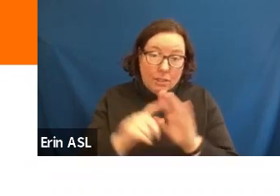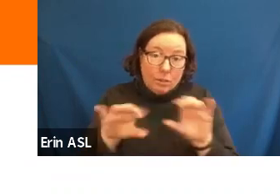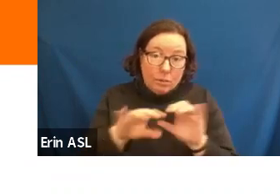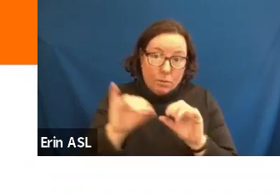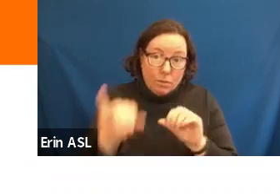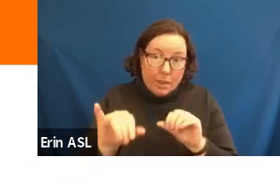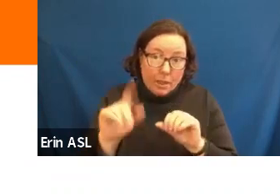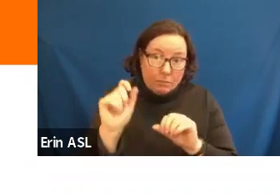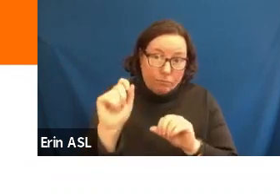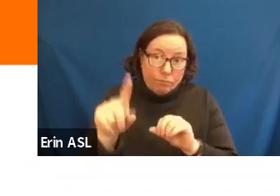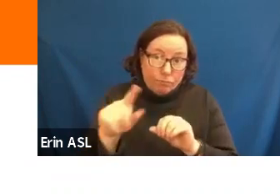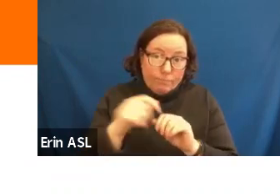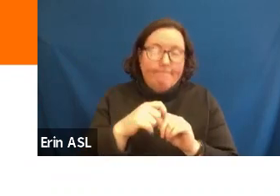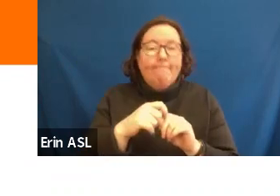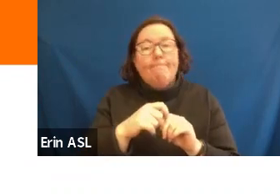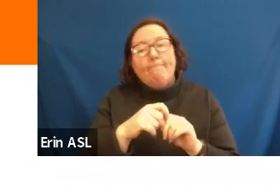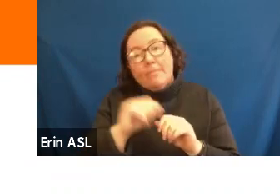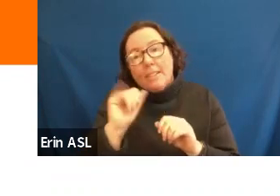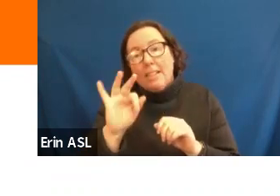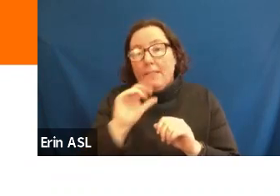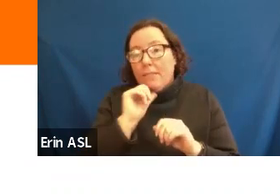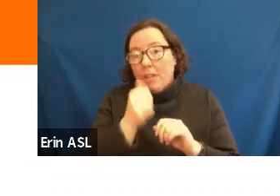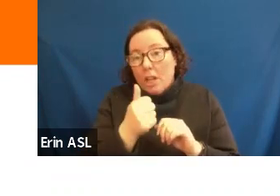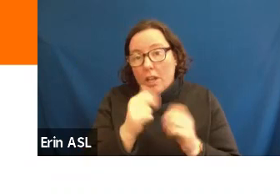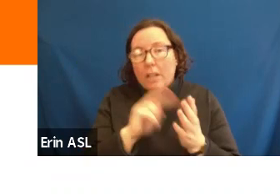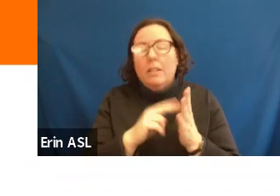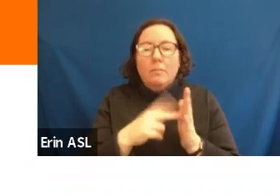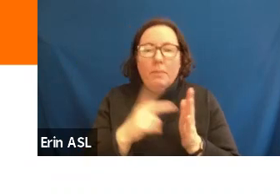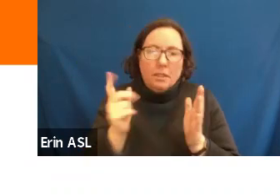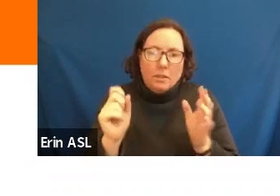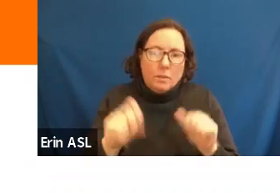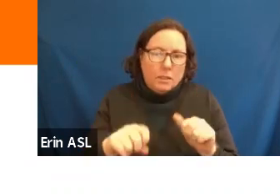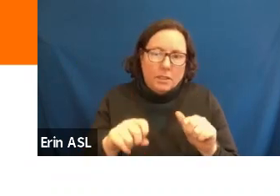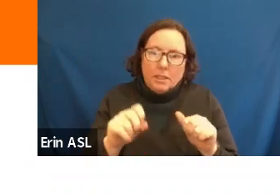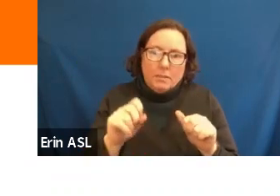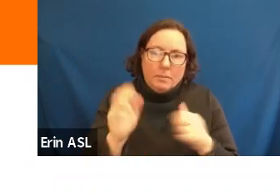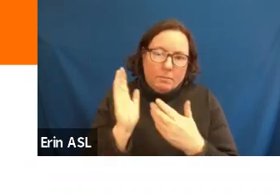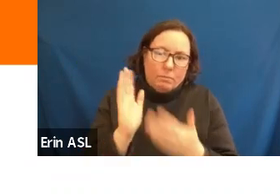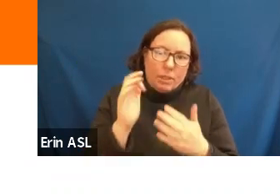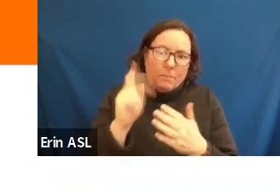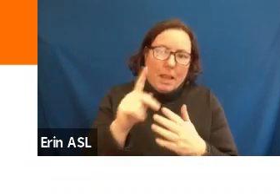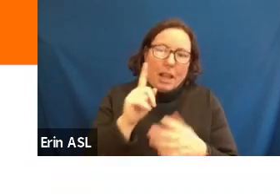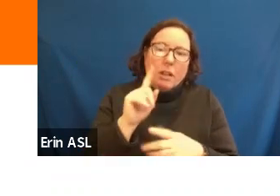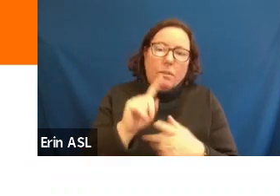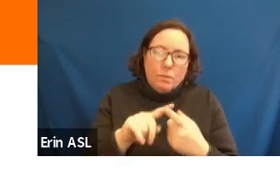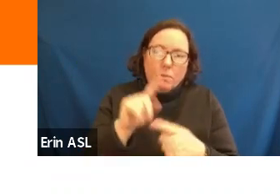And if it is not, for us to be able to, you know, bring that back to the task force so that we know kind of,